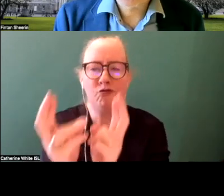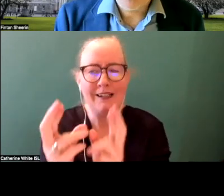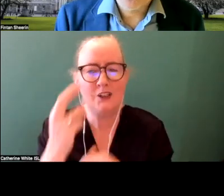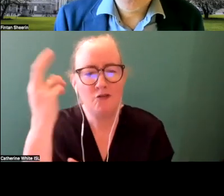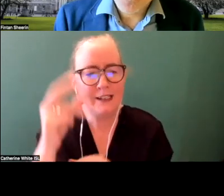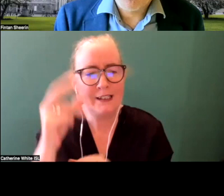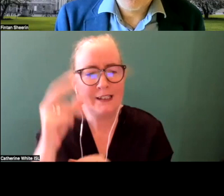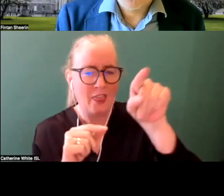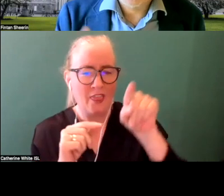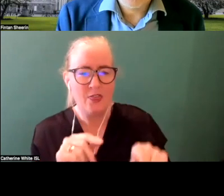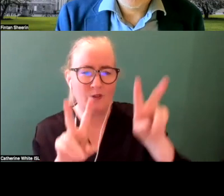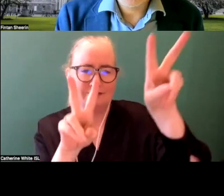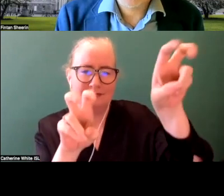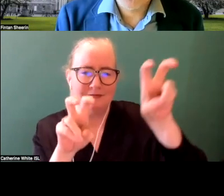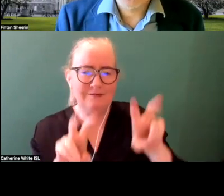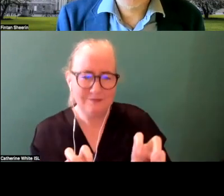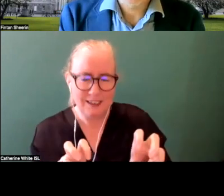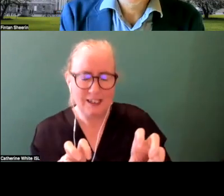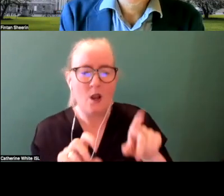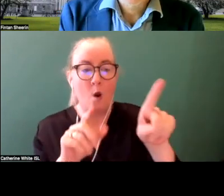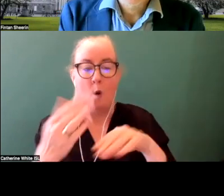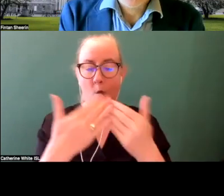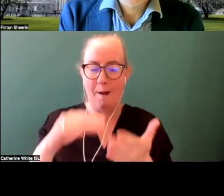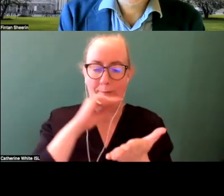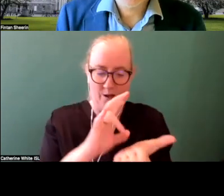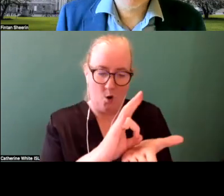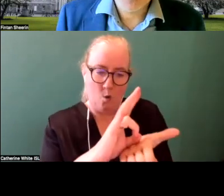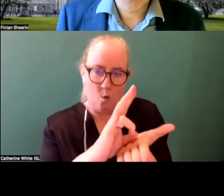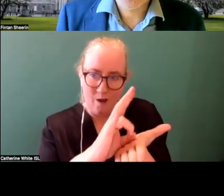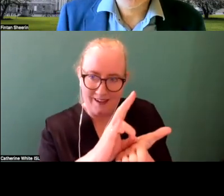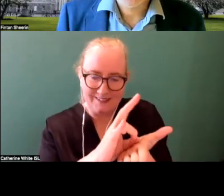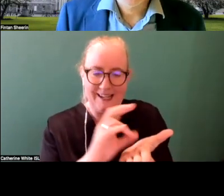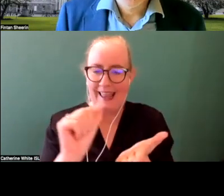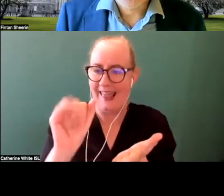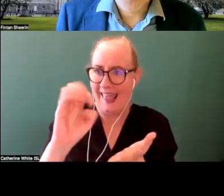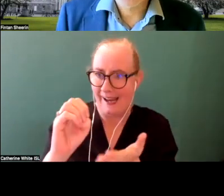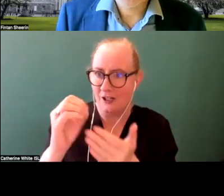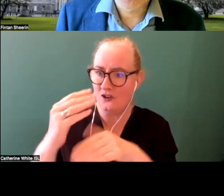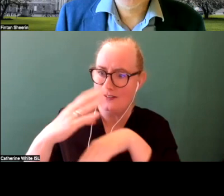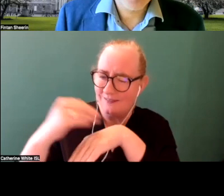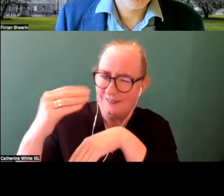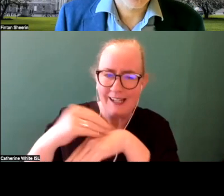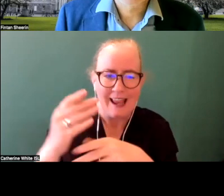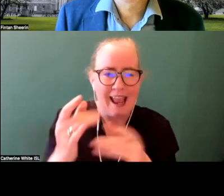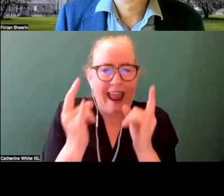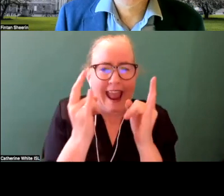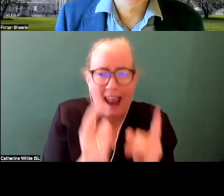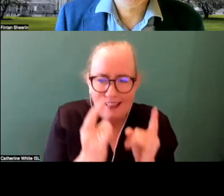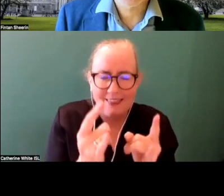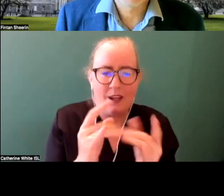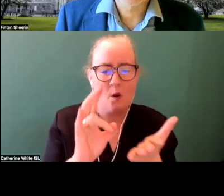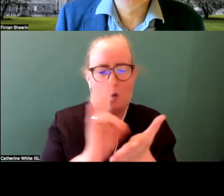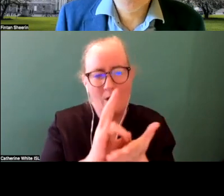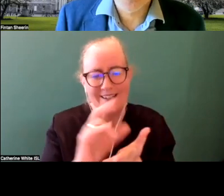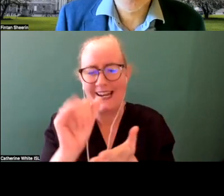these are exemplars of what a quality aging in place a quality healthy aging